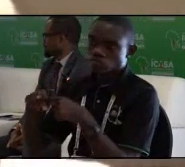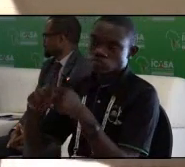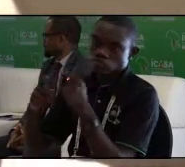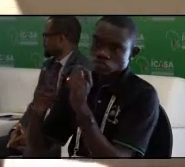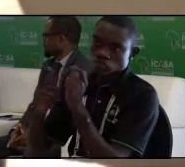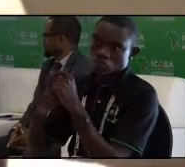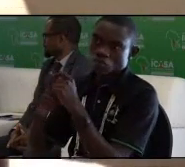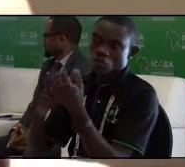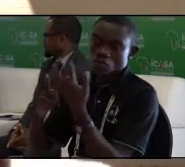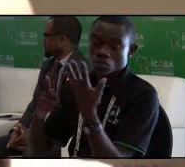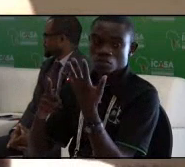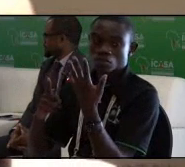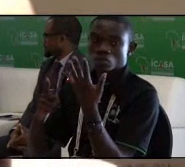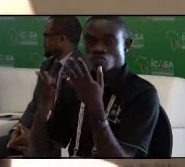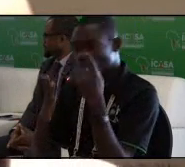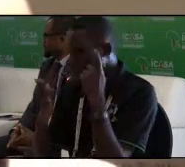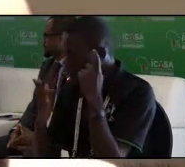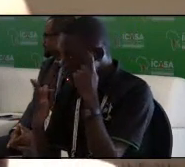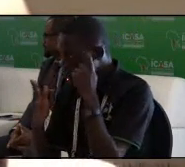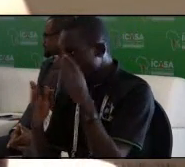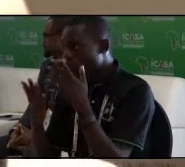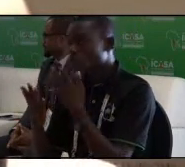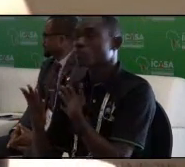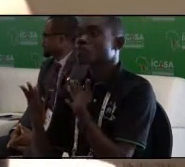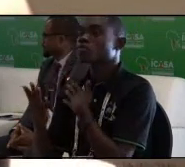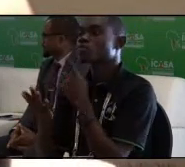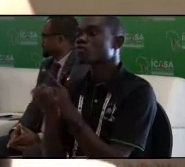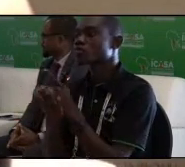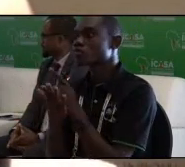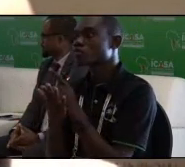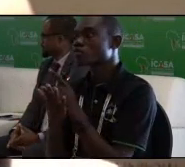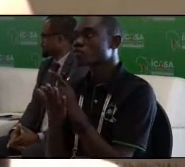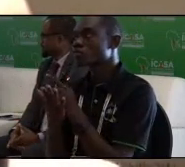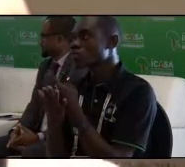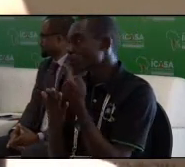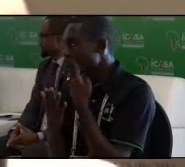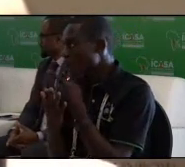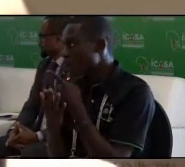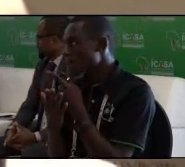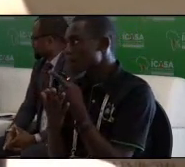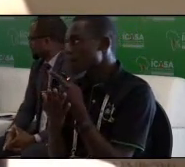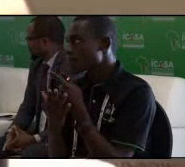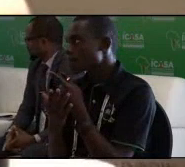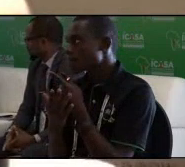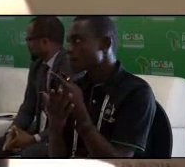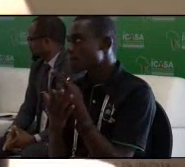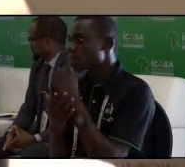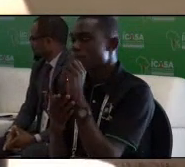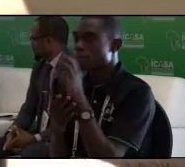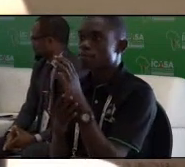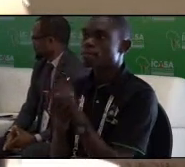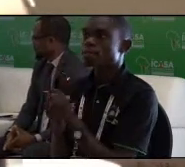thoughts? What are they saying? What proportion probably is able to bring to themselves?